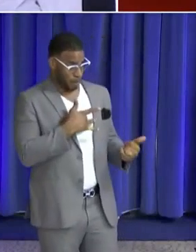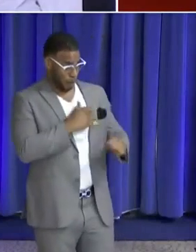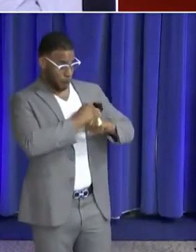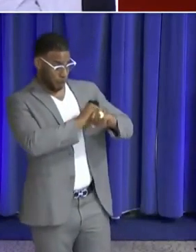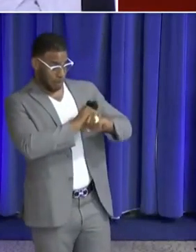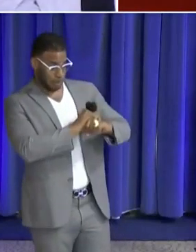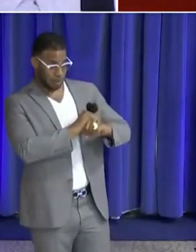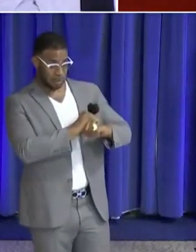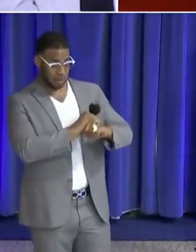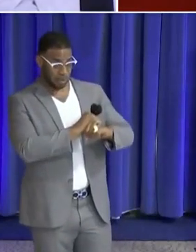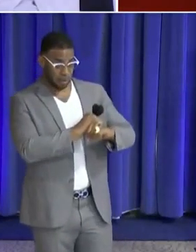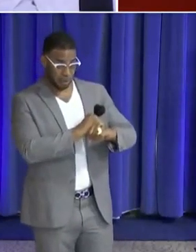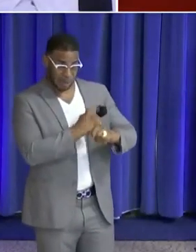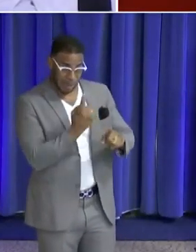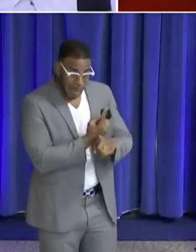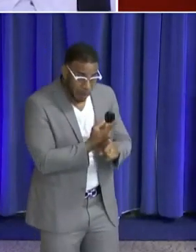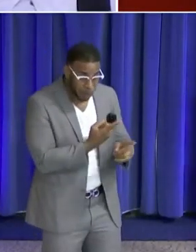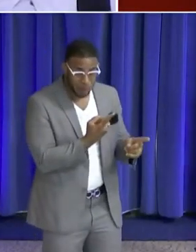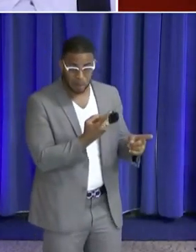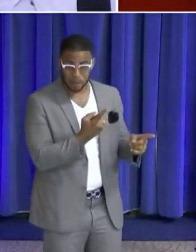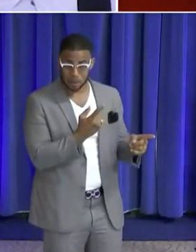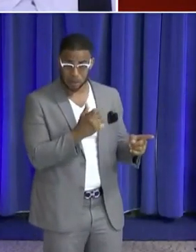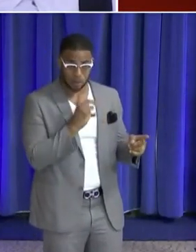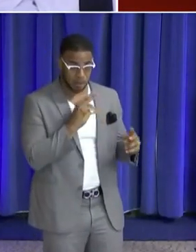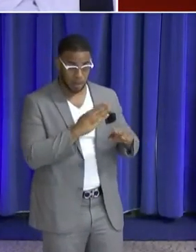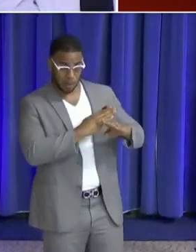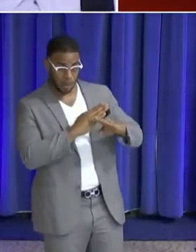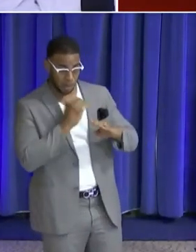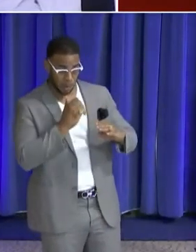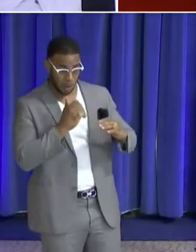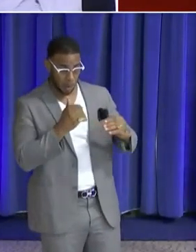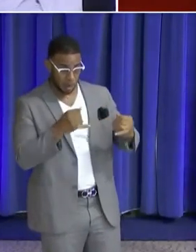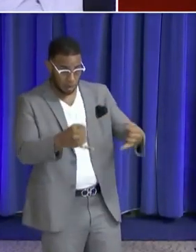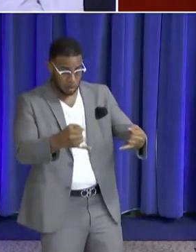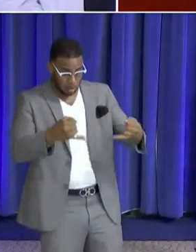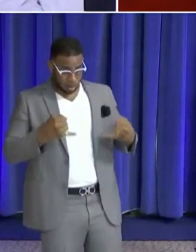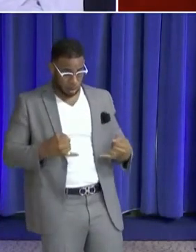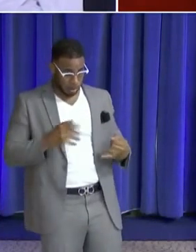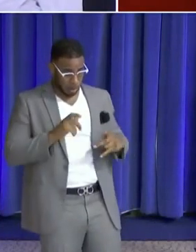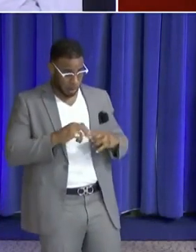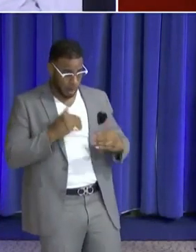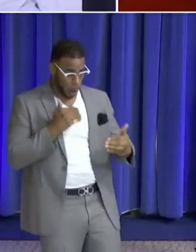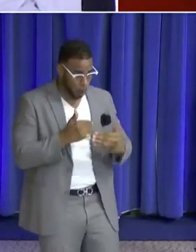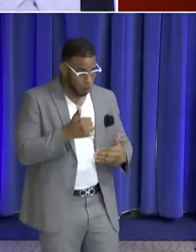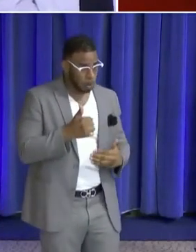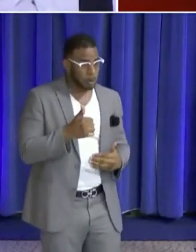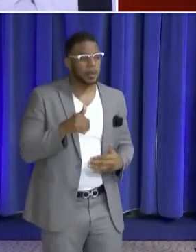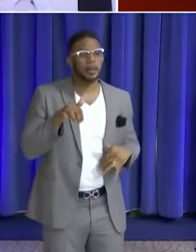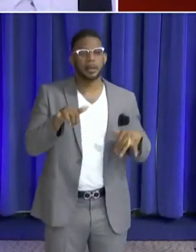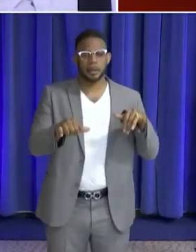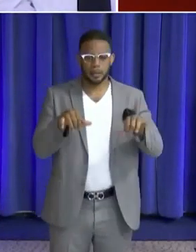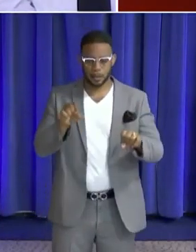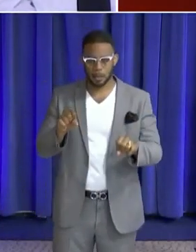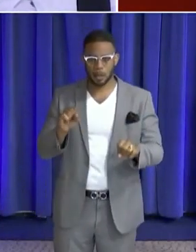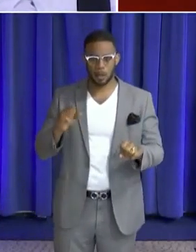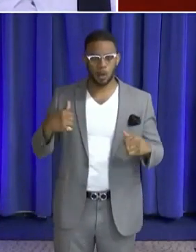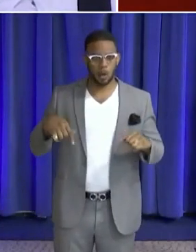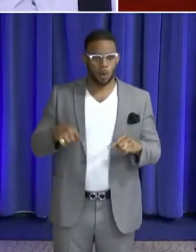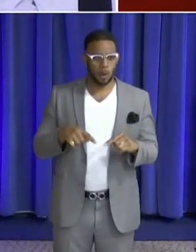protection was adequate, those barriers should move farther in so people can get closer. Yes, so